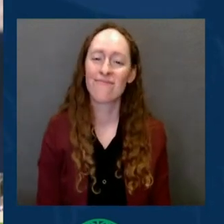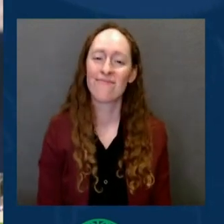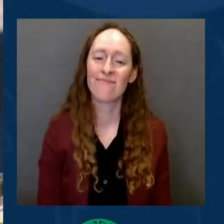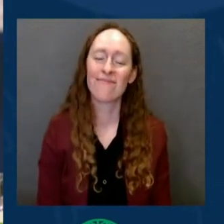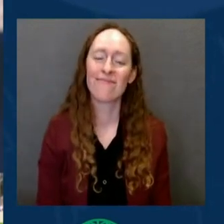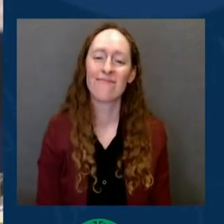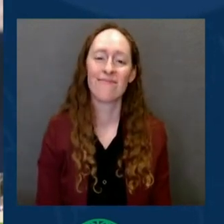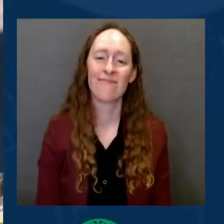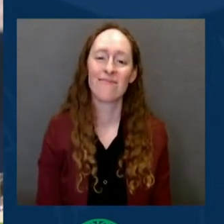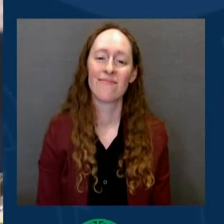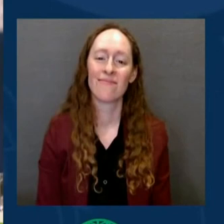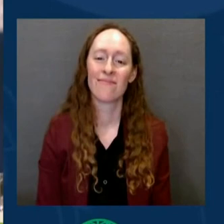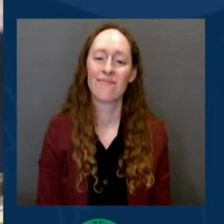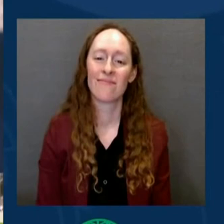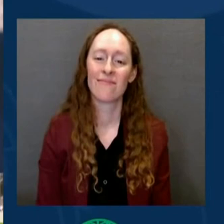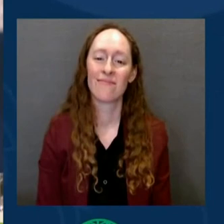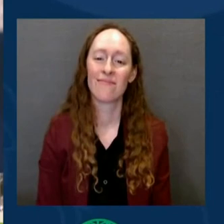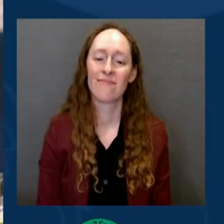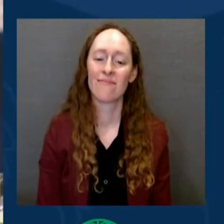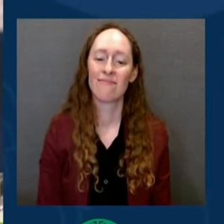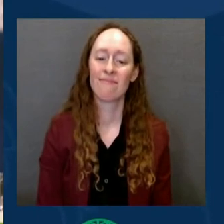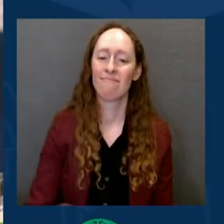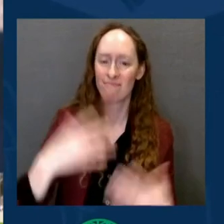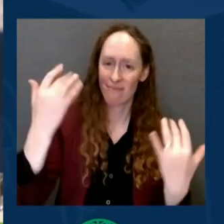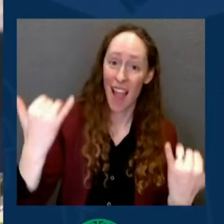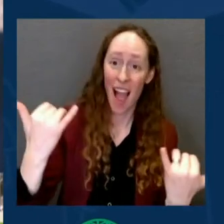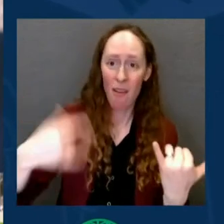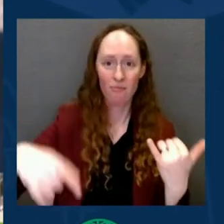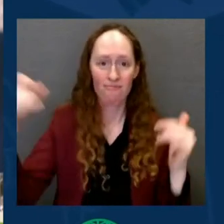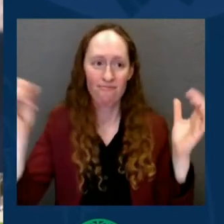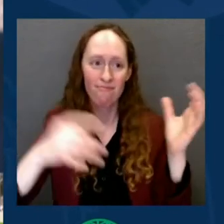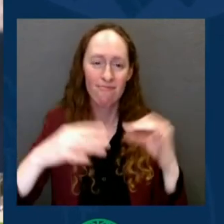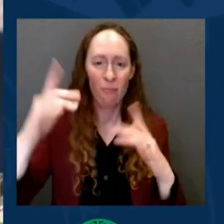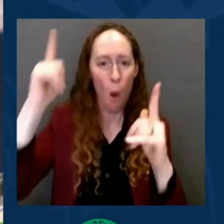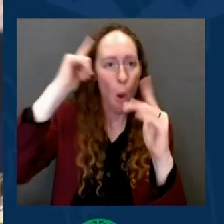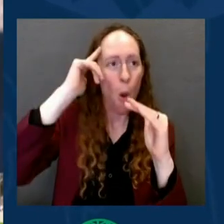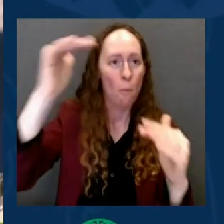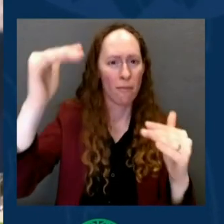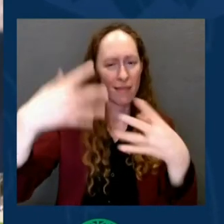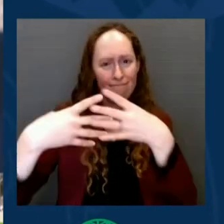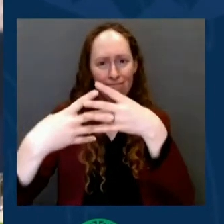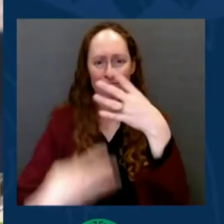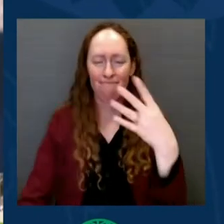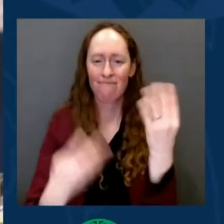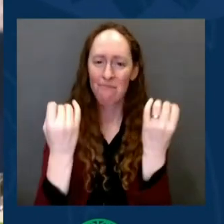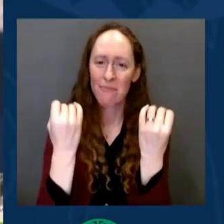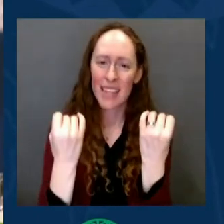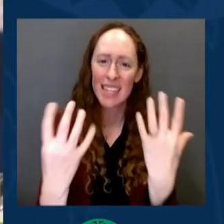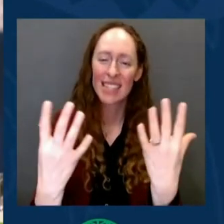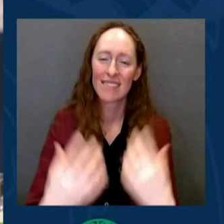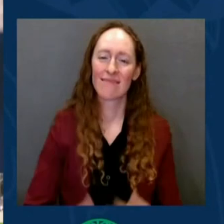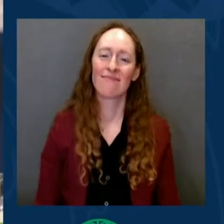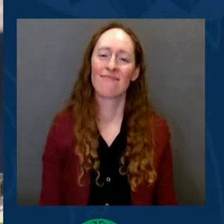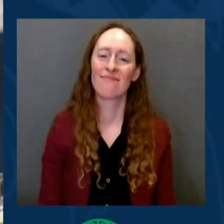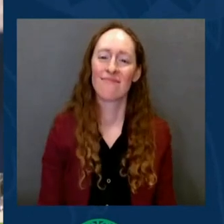were undertaken with the help of the President Macky Sall are part of the Agenda